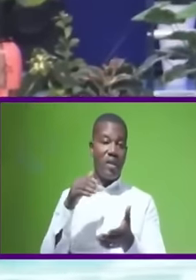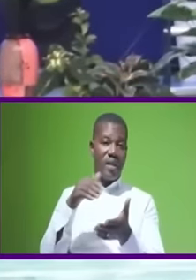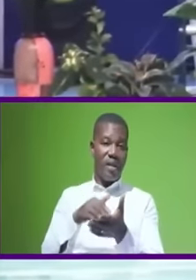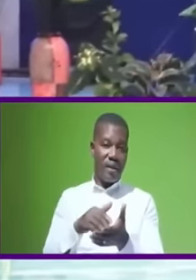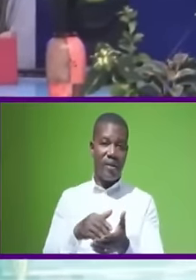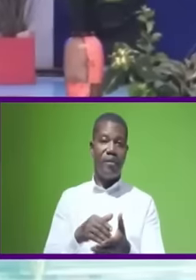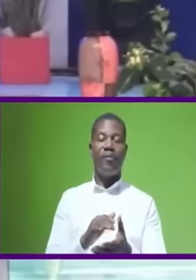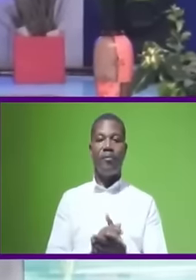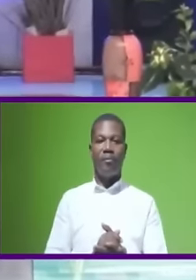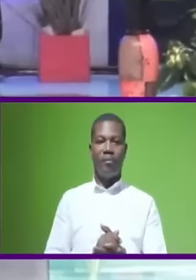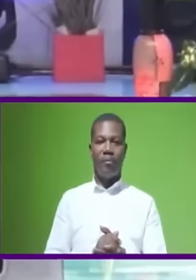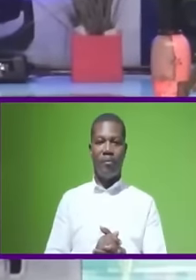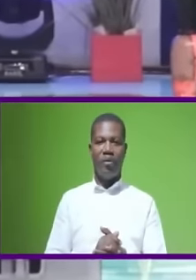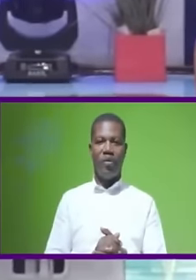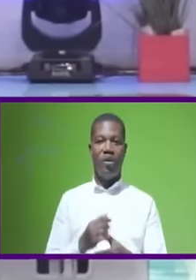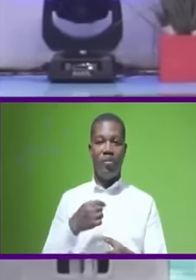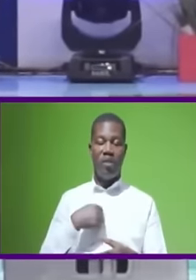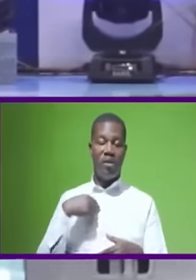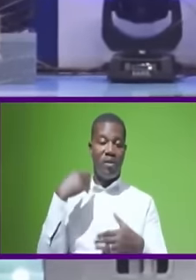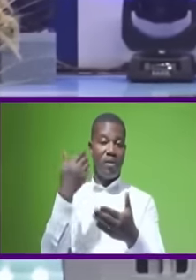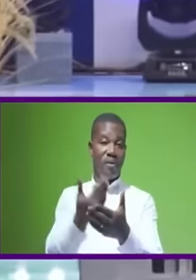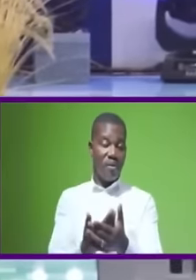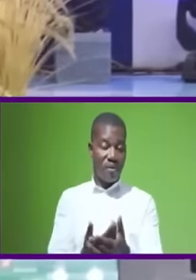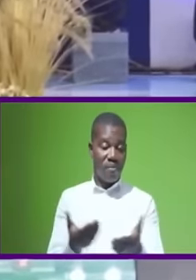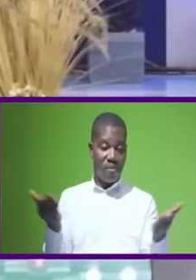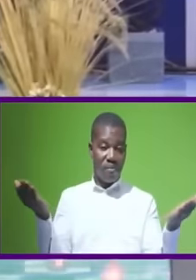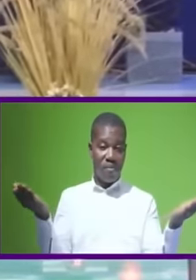se meba mabei.